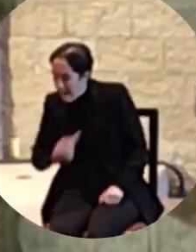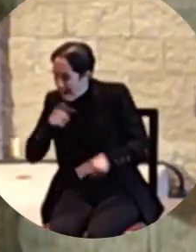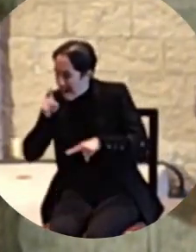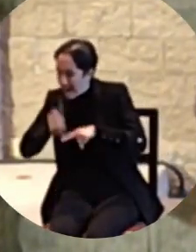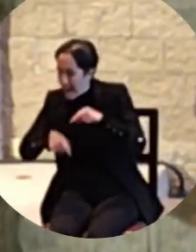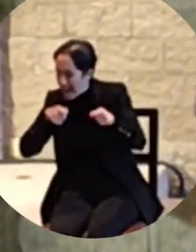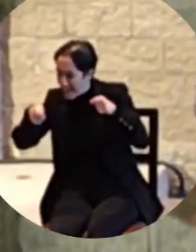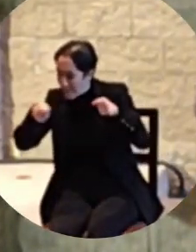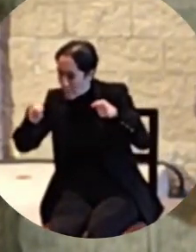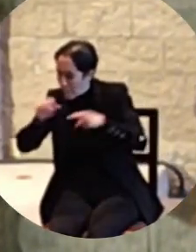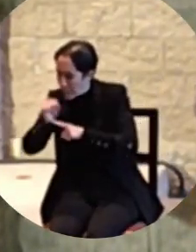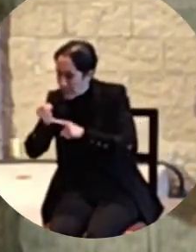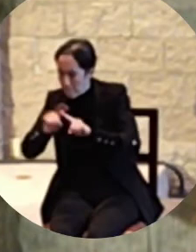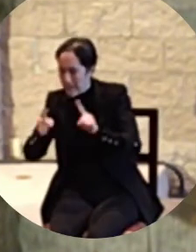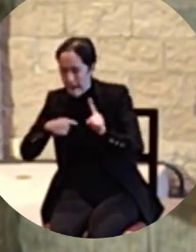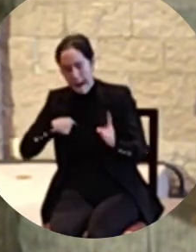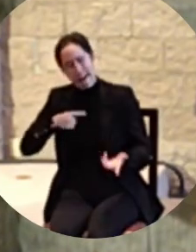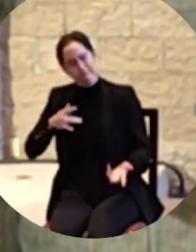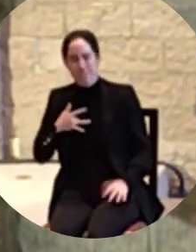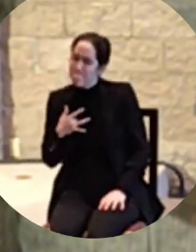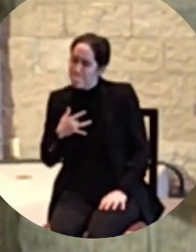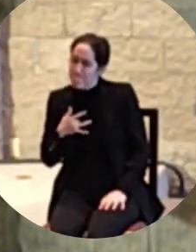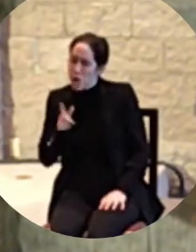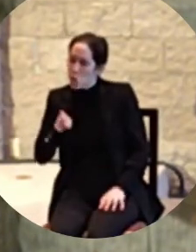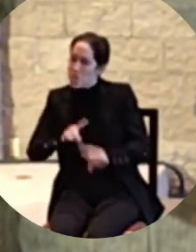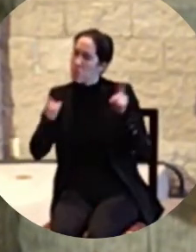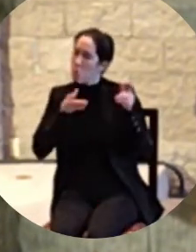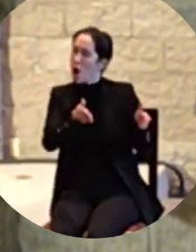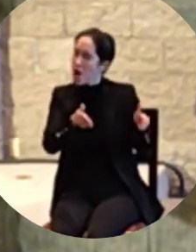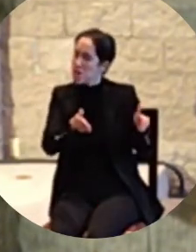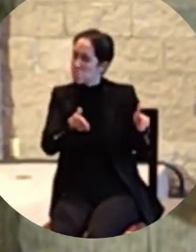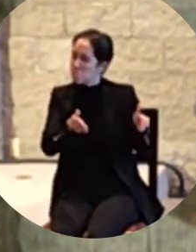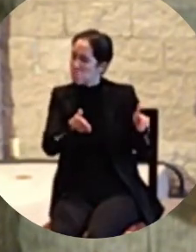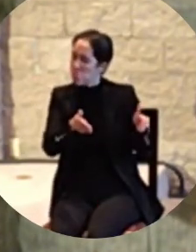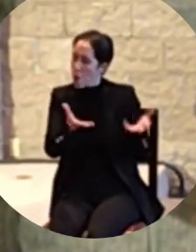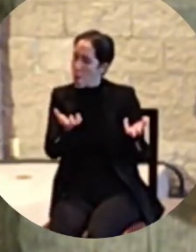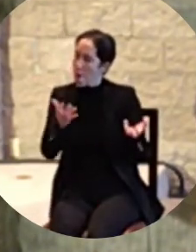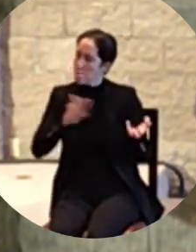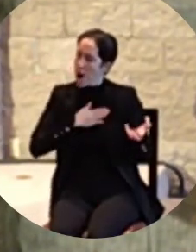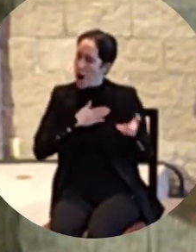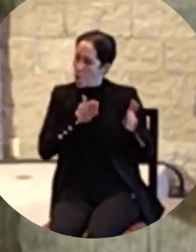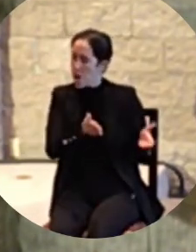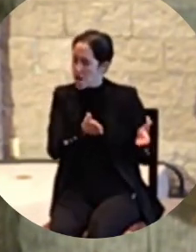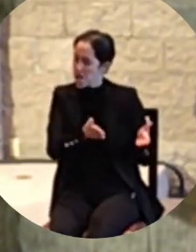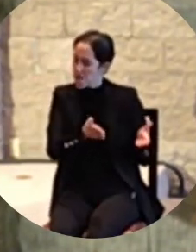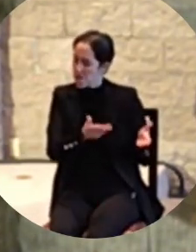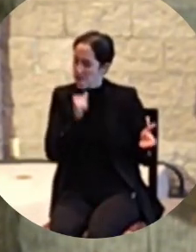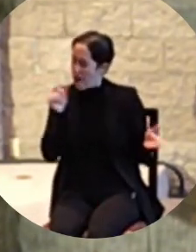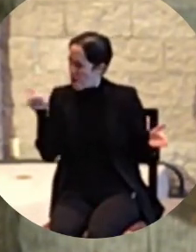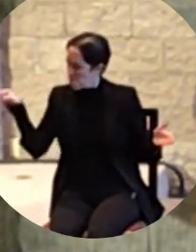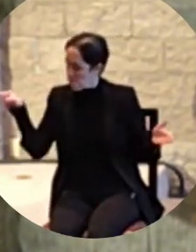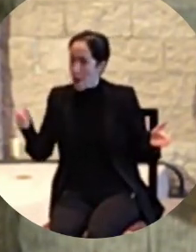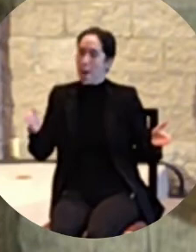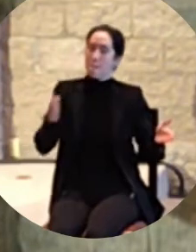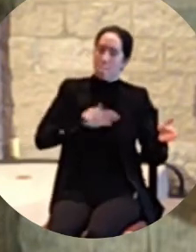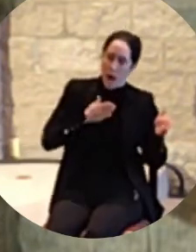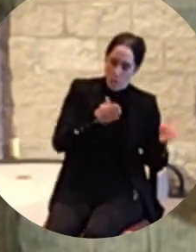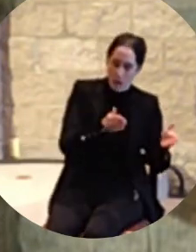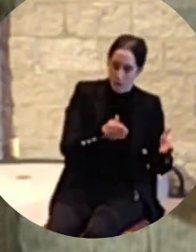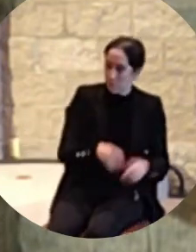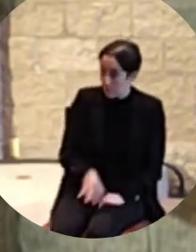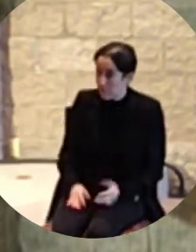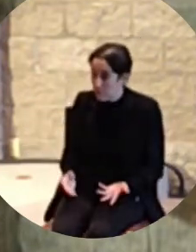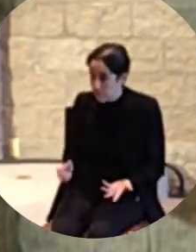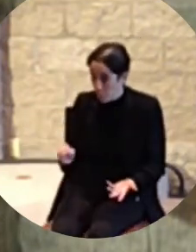doing it a different way, then guess what? I suffer. I suffer.